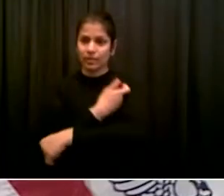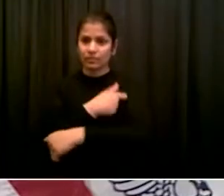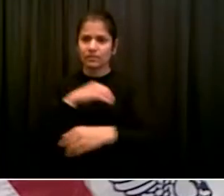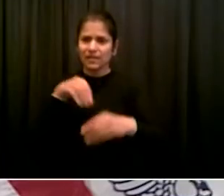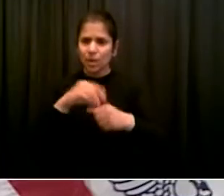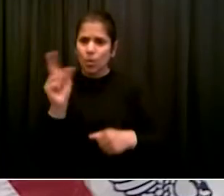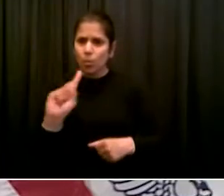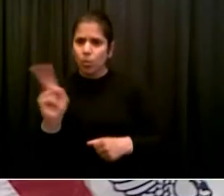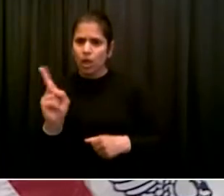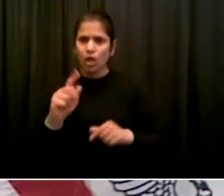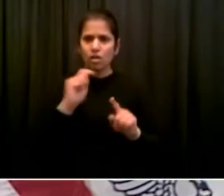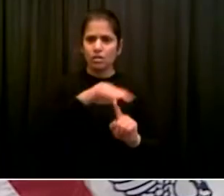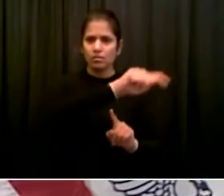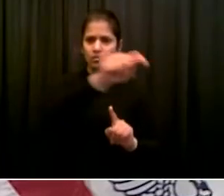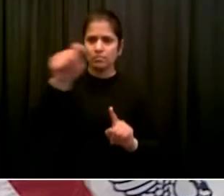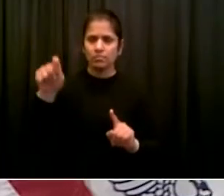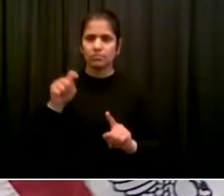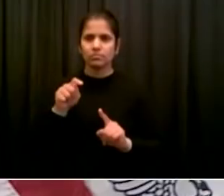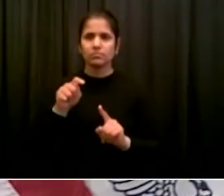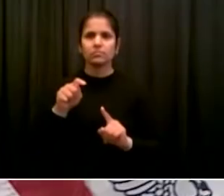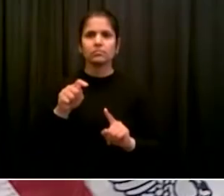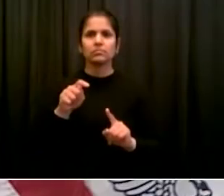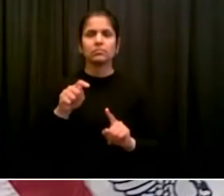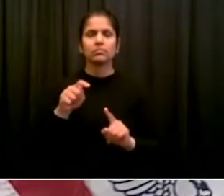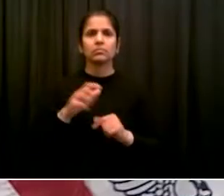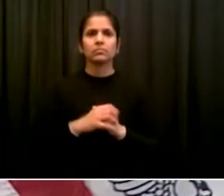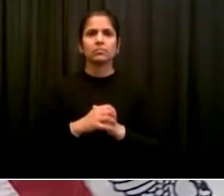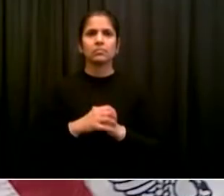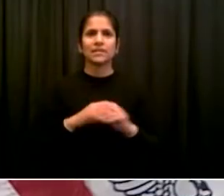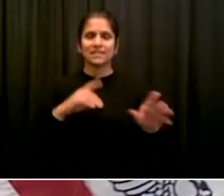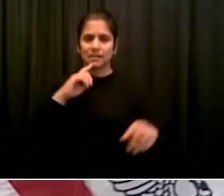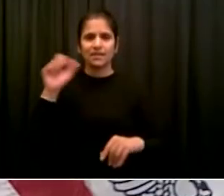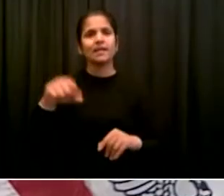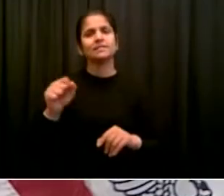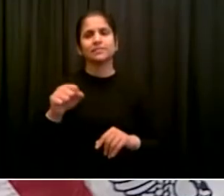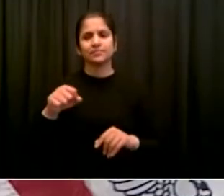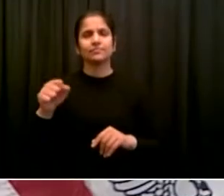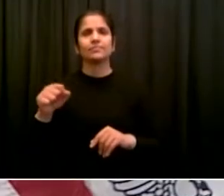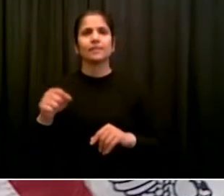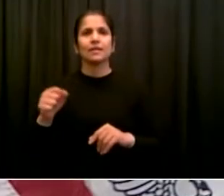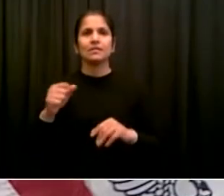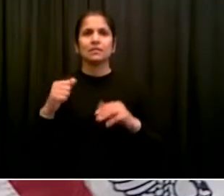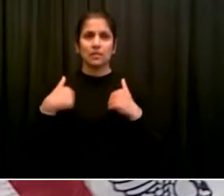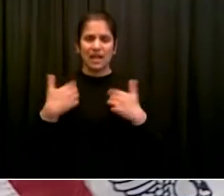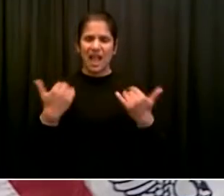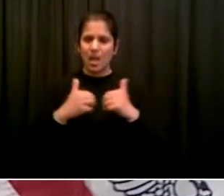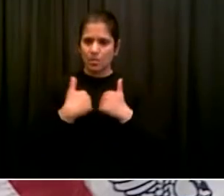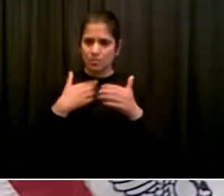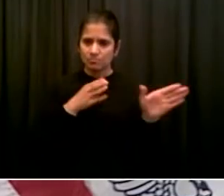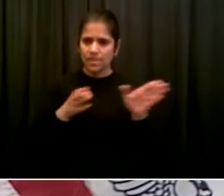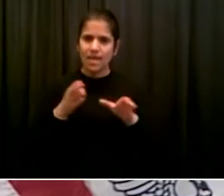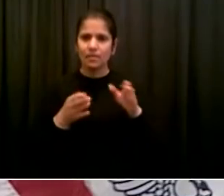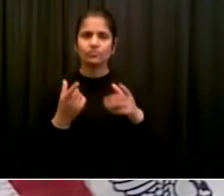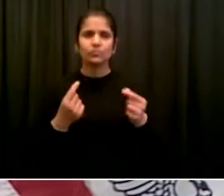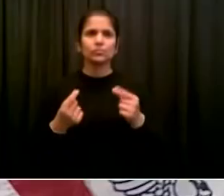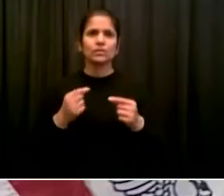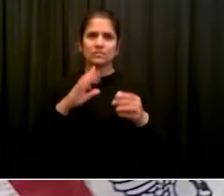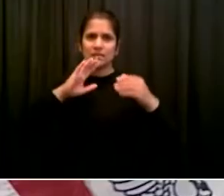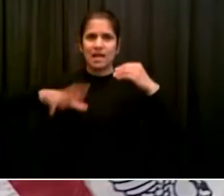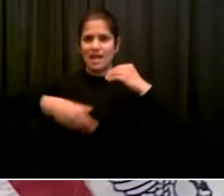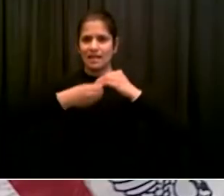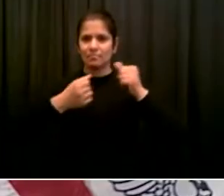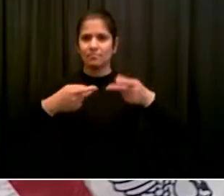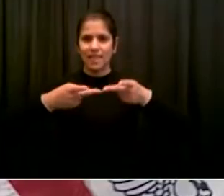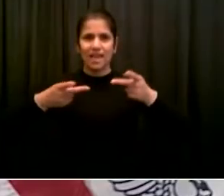city? Yes. Is there a plan already? Well, the way we are doing it is continuing to add sites as we're getting more and